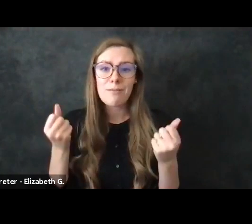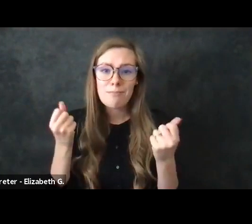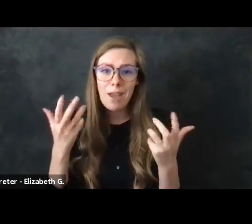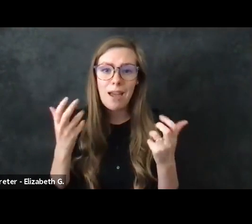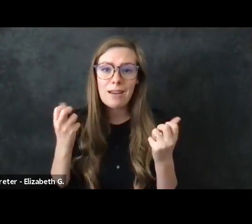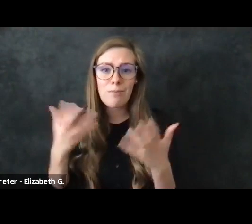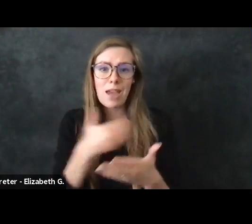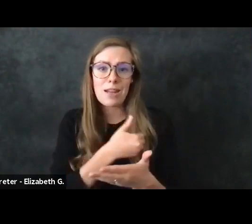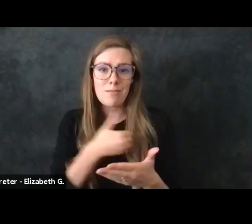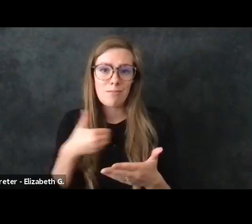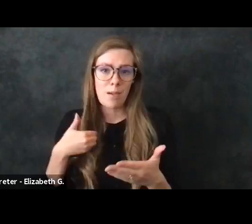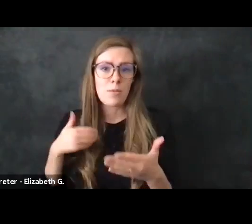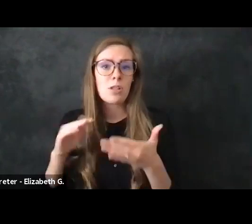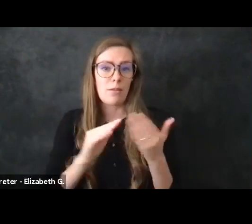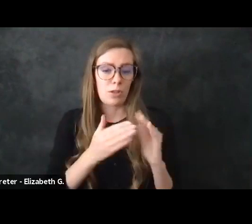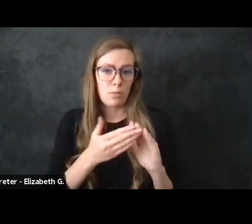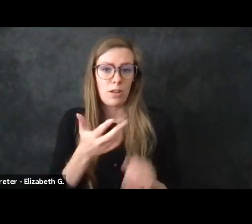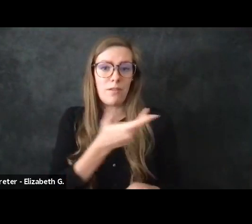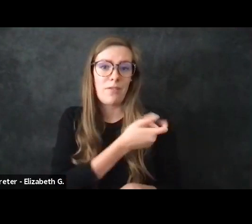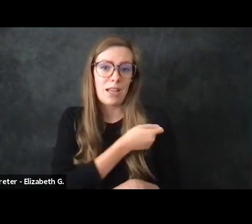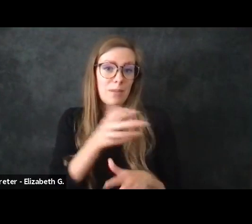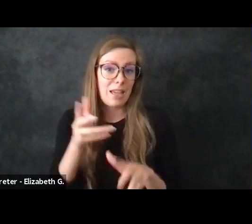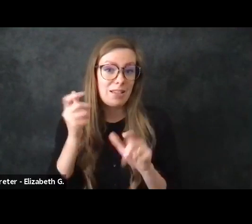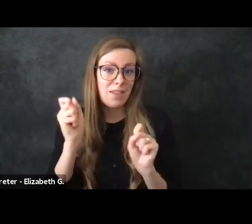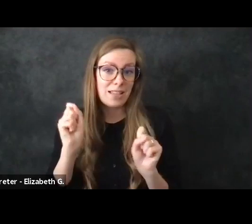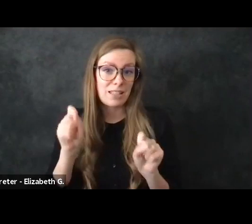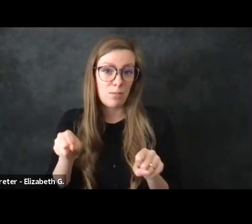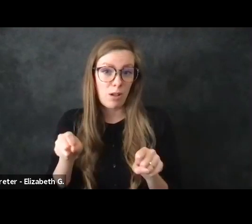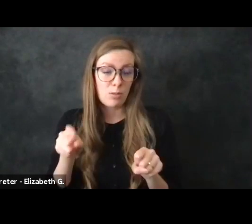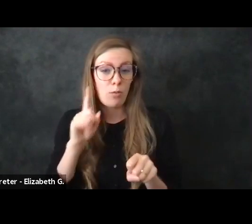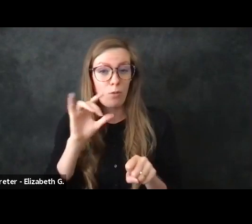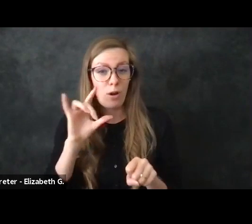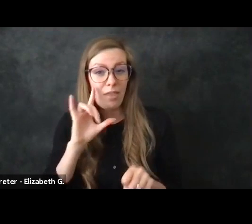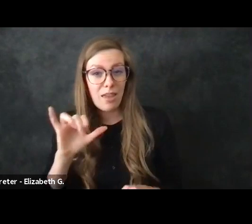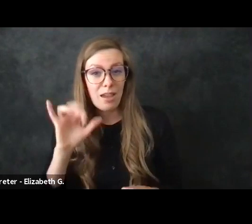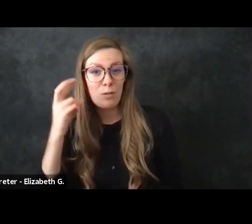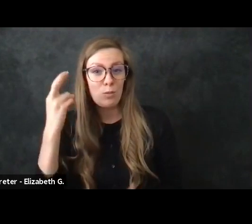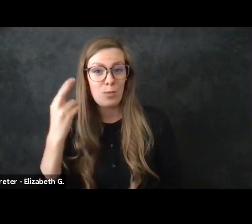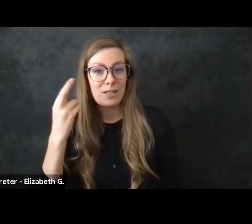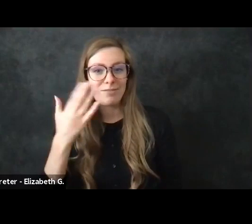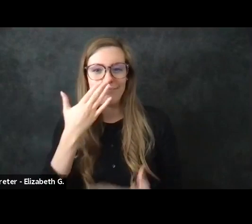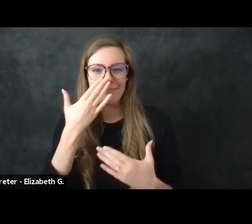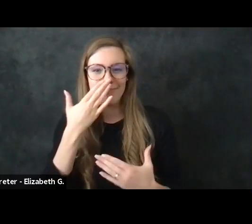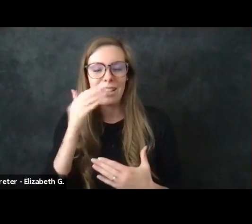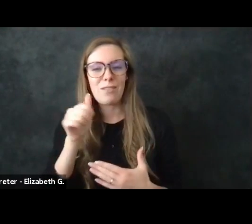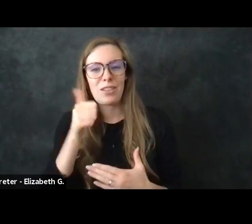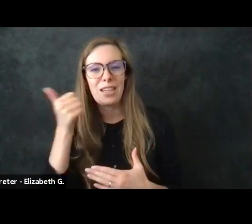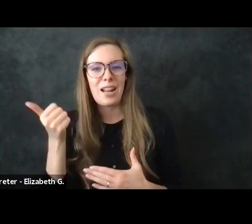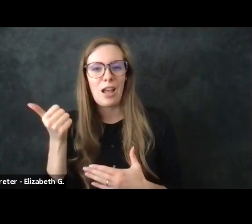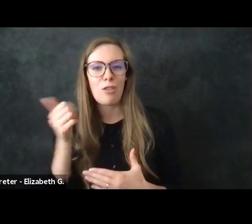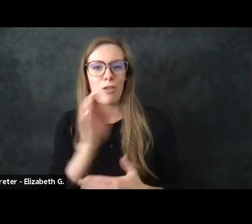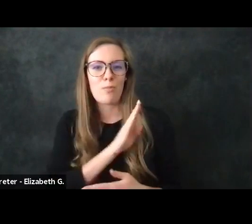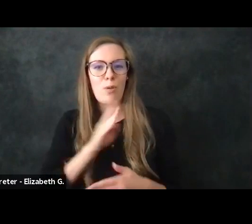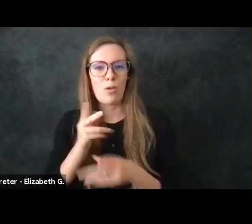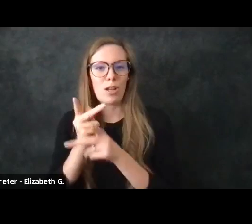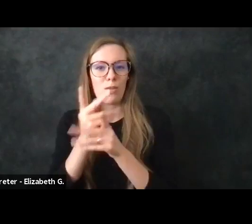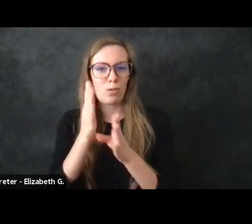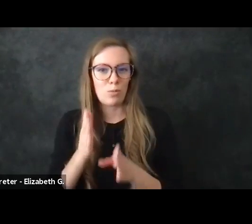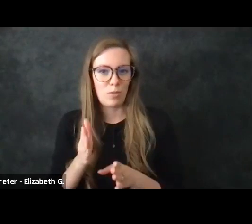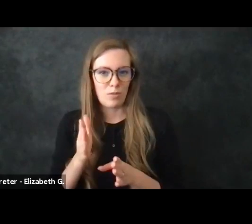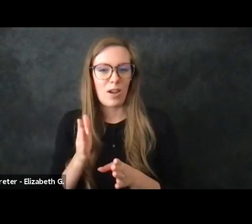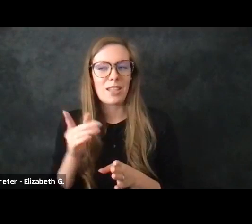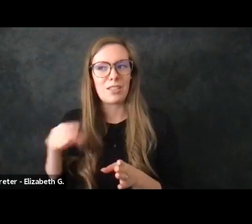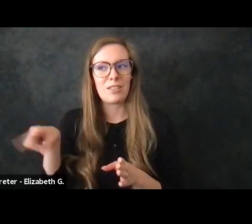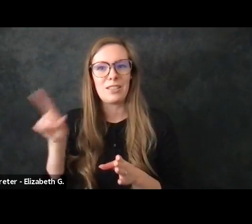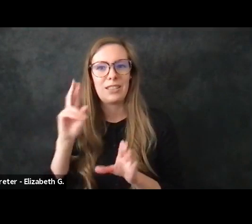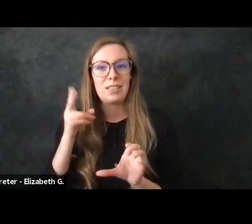community vaccinated as quickly as we possibly can. For that reason, I'm grateful that my colleagues on the Board of Supervisors yesterday joined